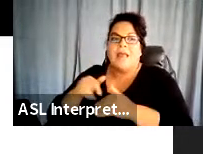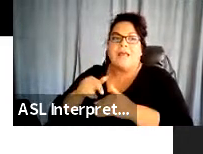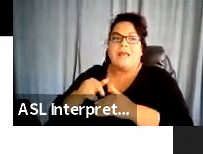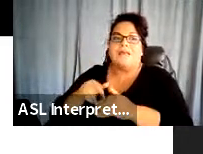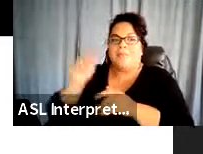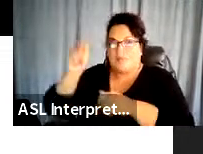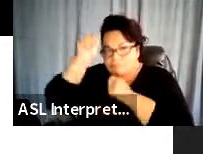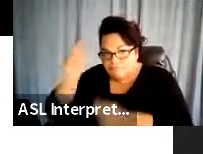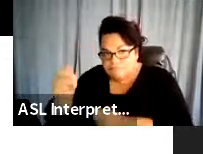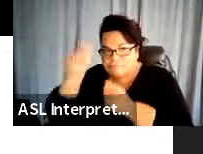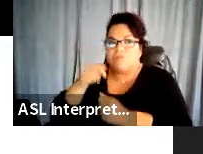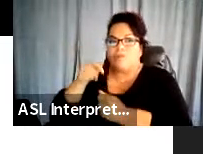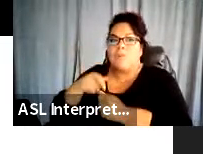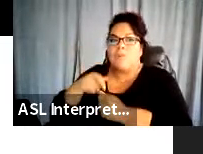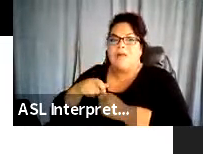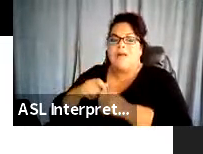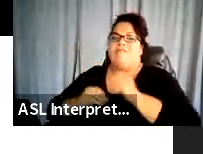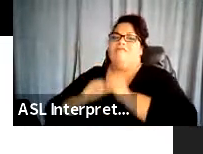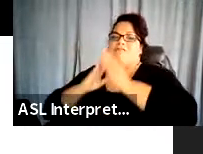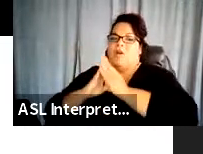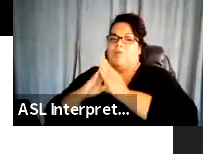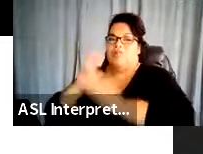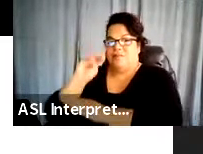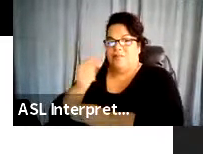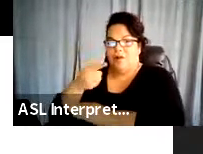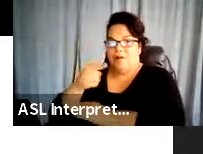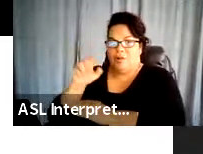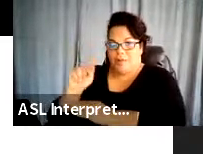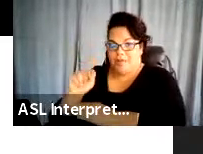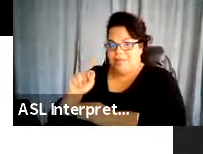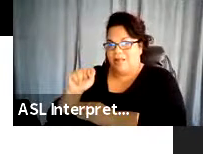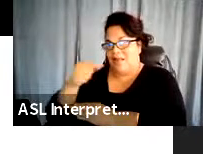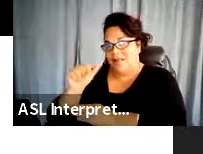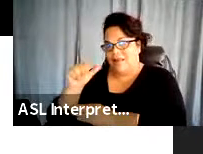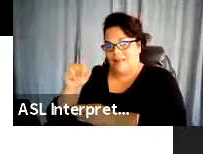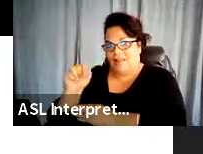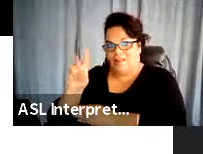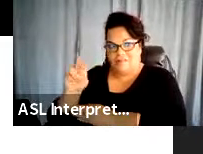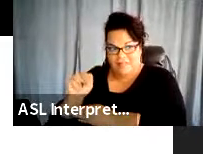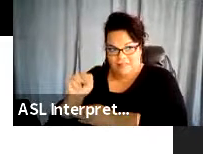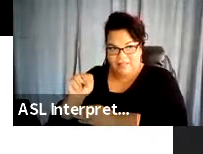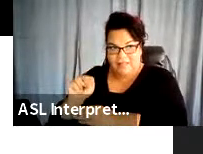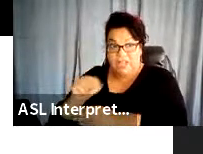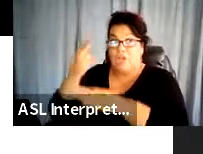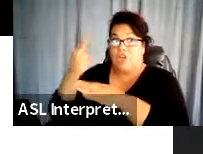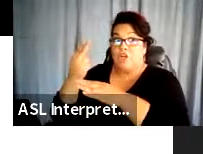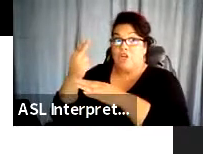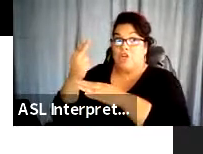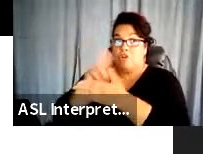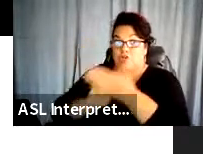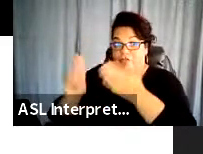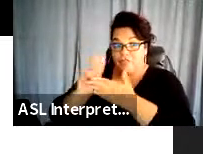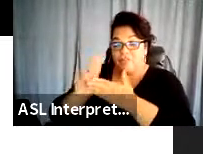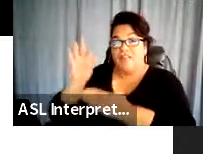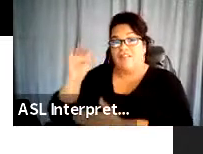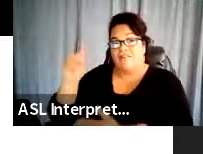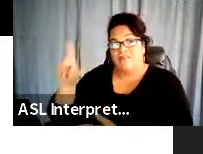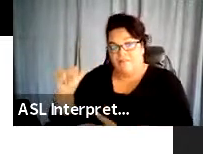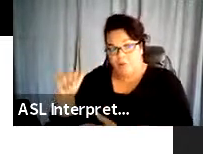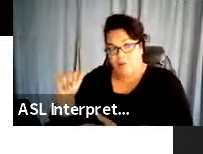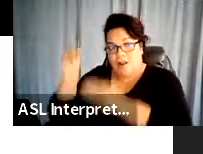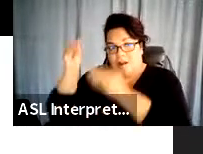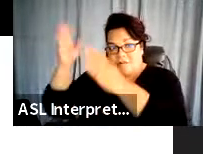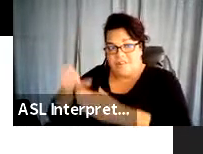Maggie Galvin, who goes by Margaret Galvin, University of Florida professor and Stanford fellow, who's